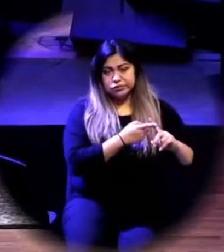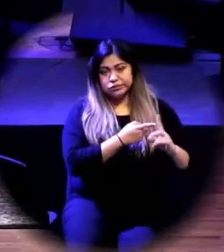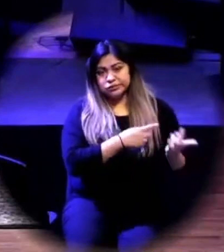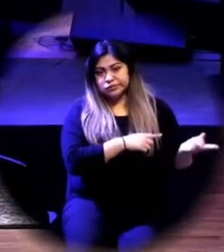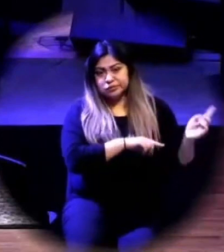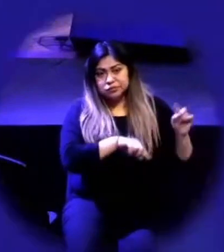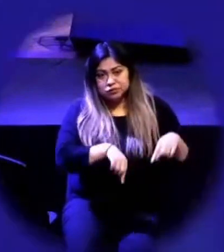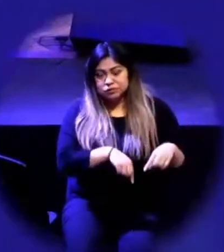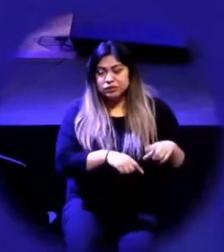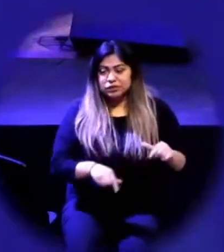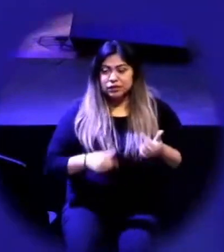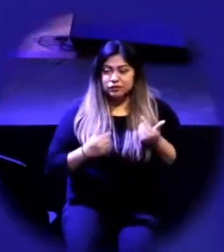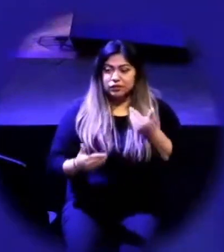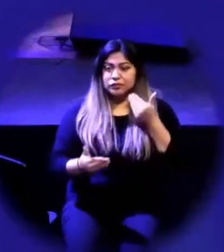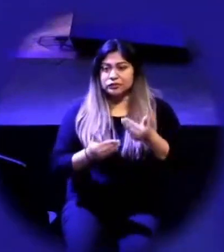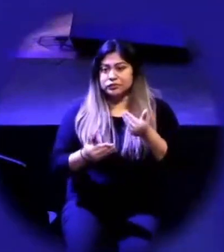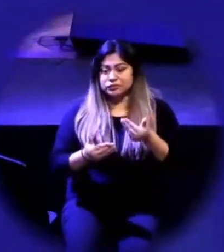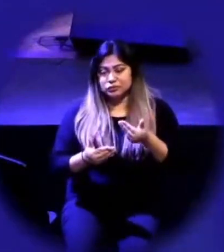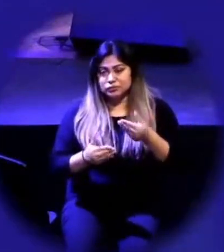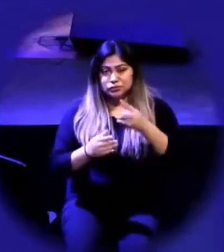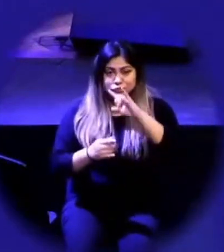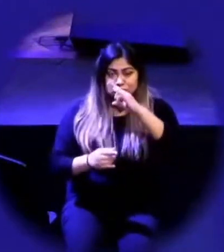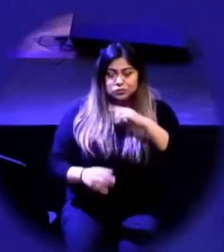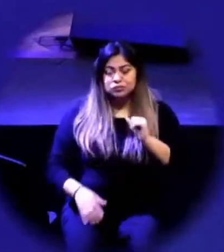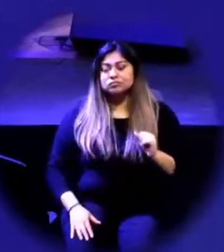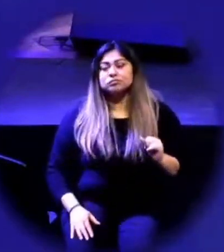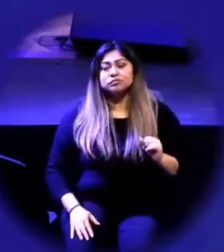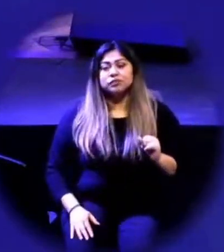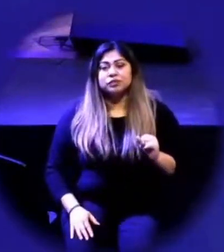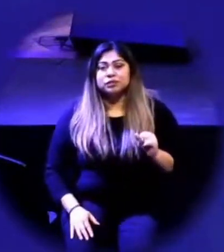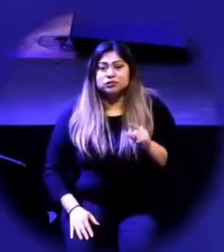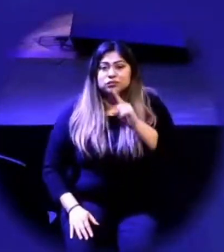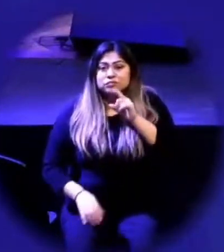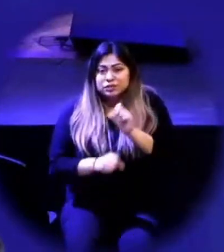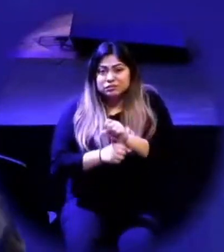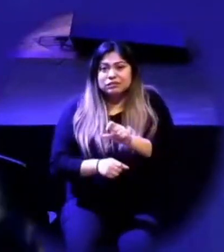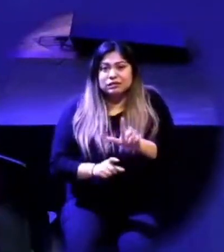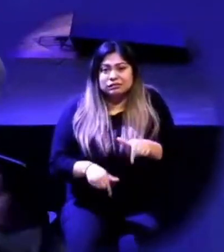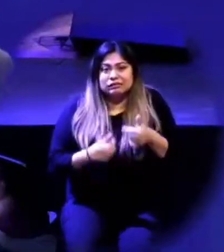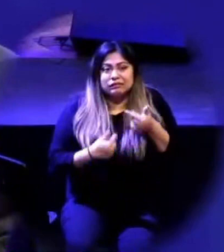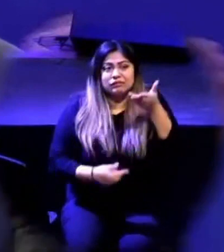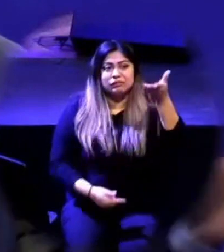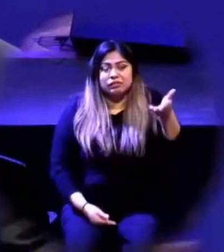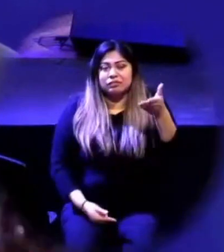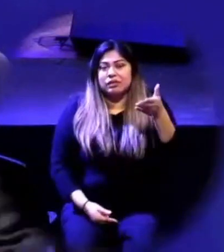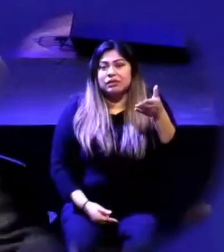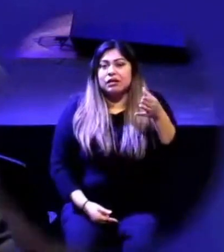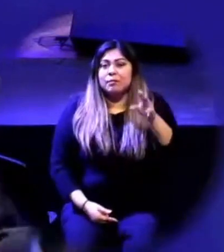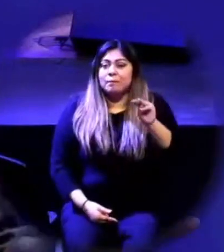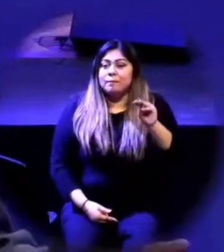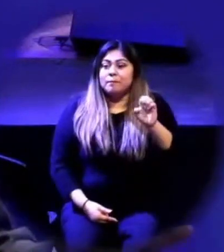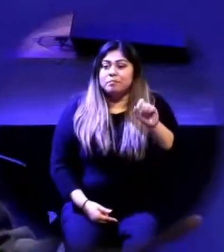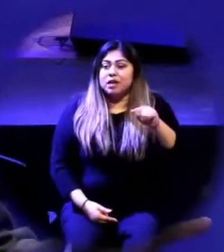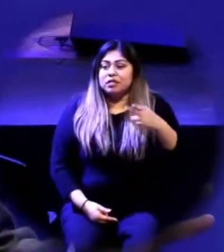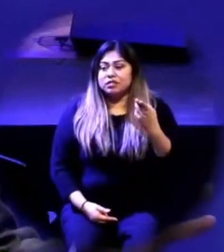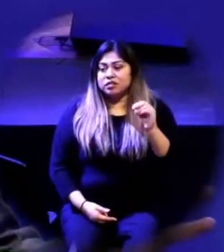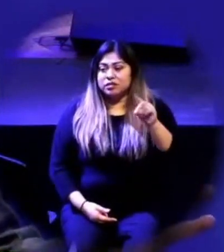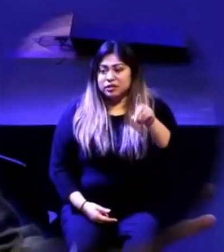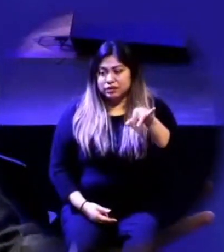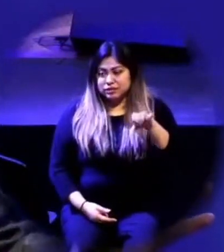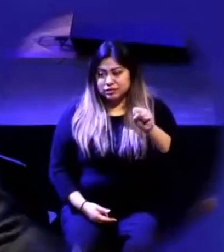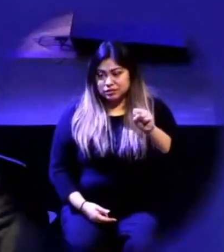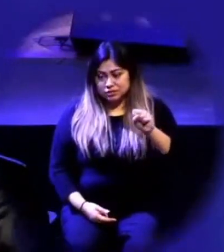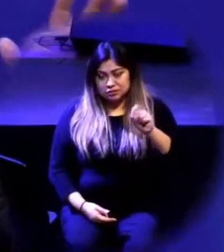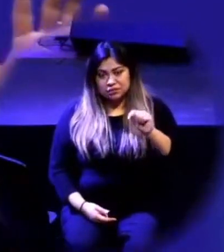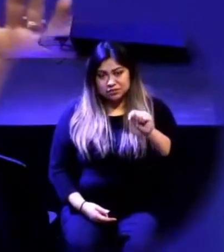her children. She started coming to our church, but she had grown up Methodist. And because Mary Jo had grown up Methodist, she didn't always get the Baptist rules about